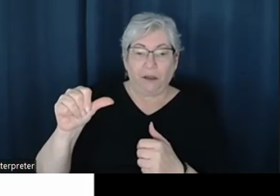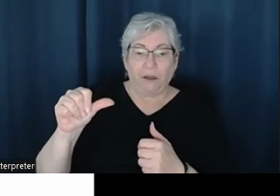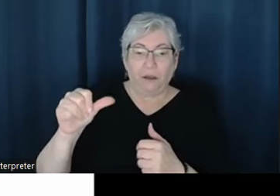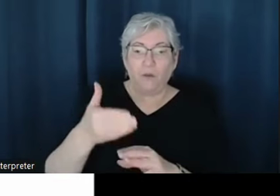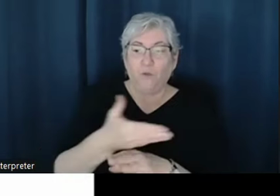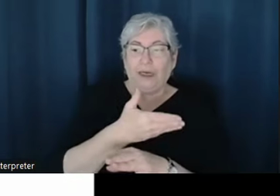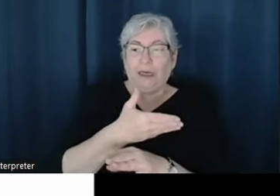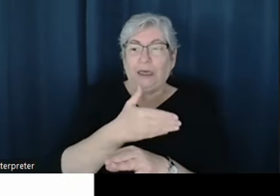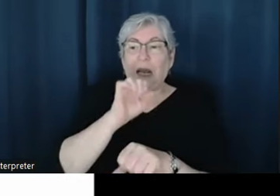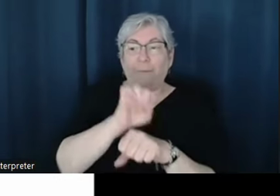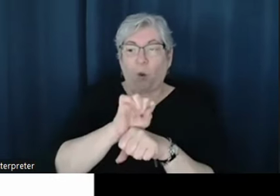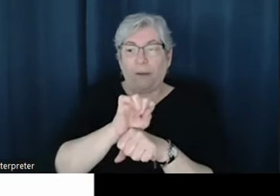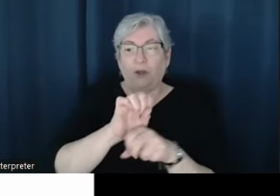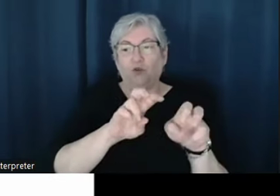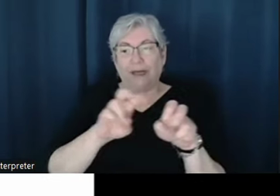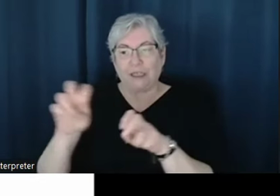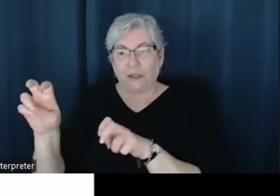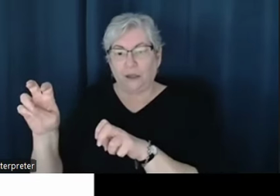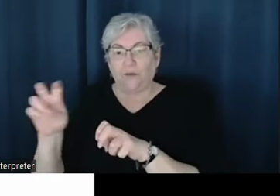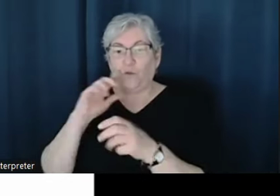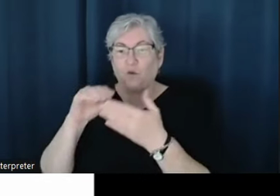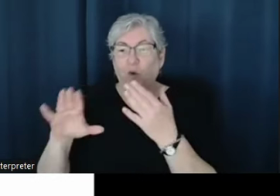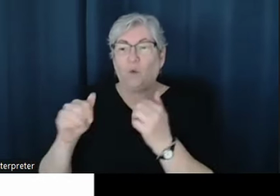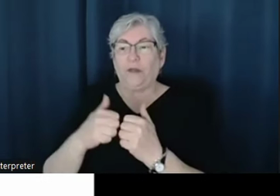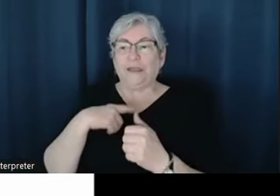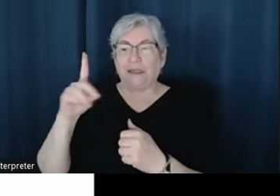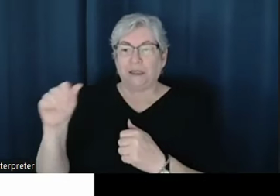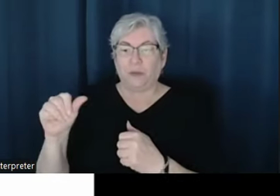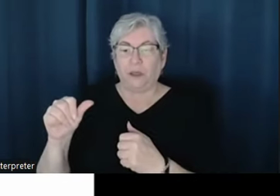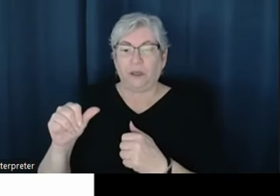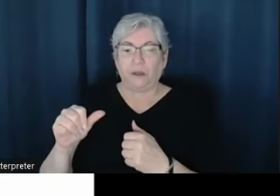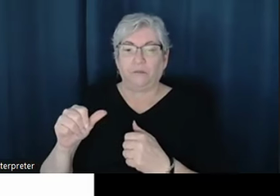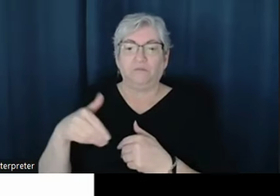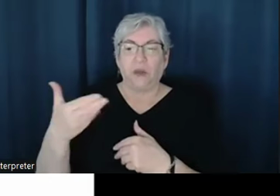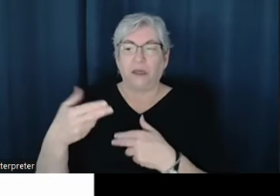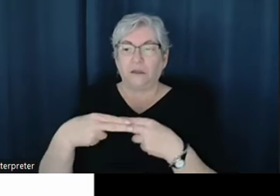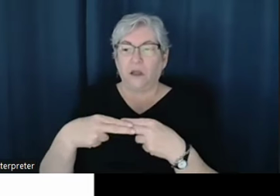pre-employment transition services for students with disabilities. Next slide.